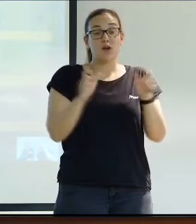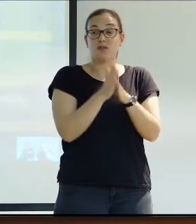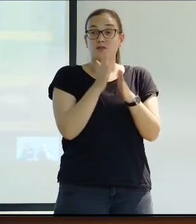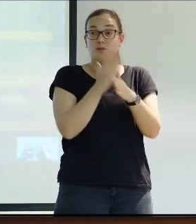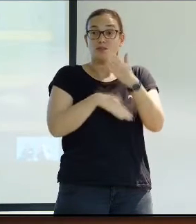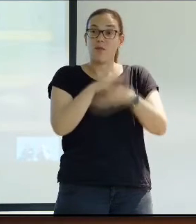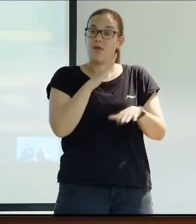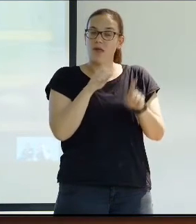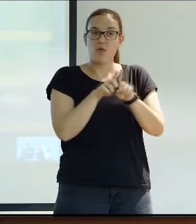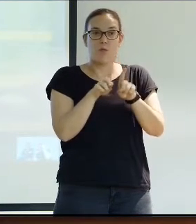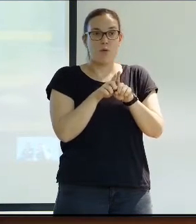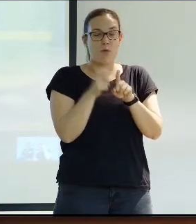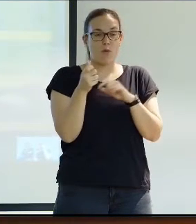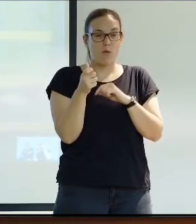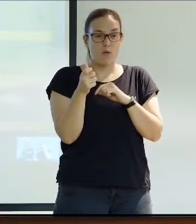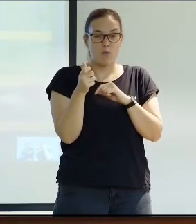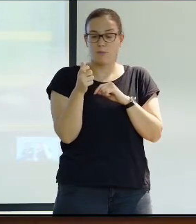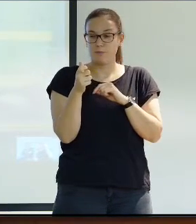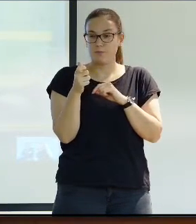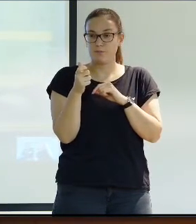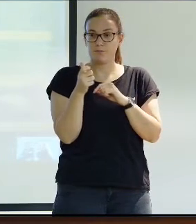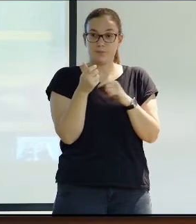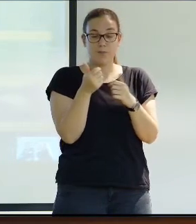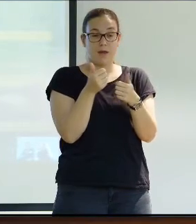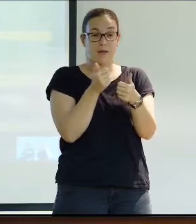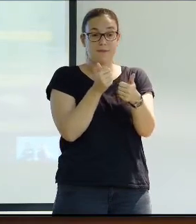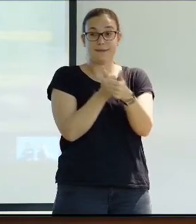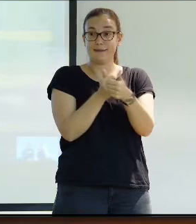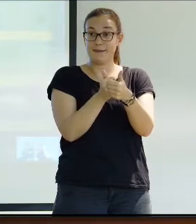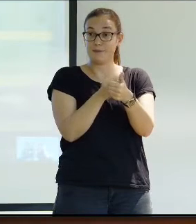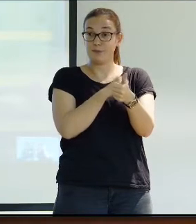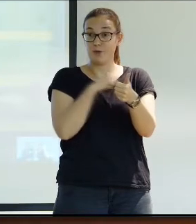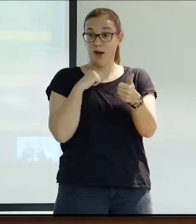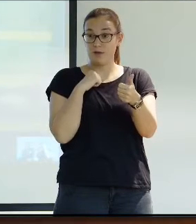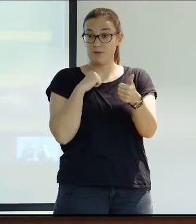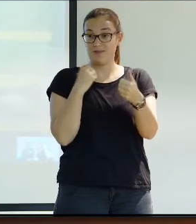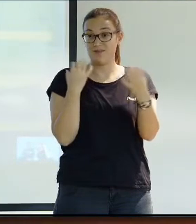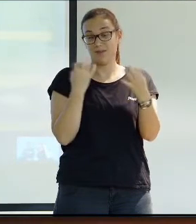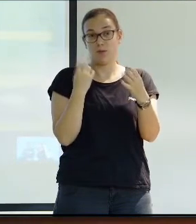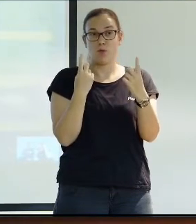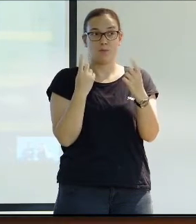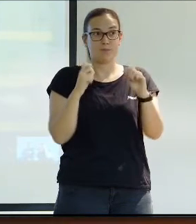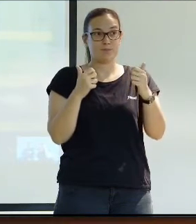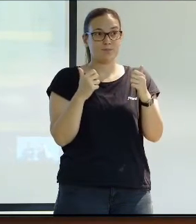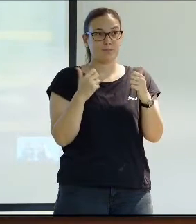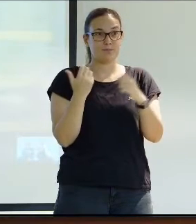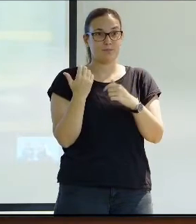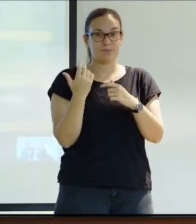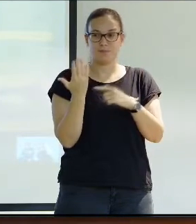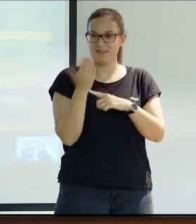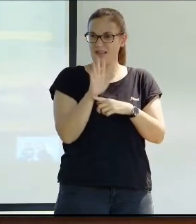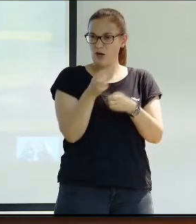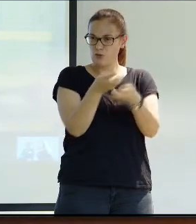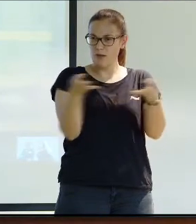share their personal assistance with others, and that should only be